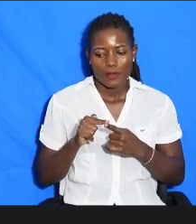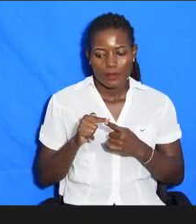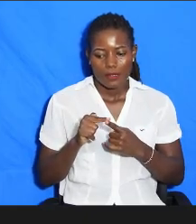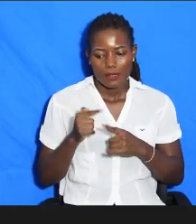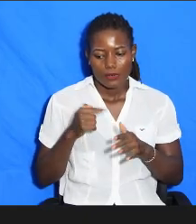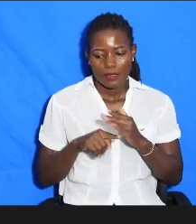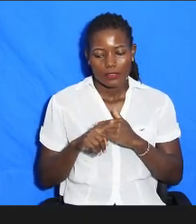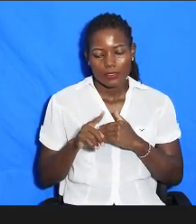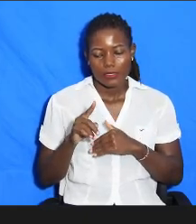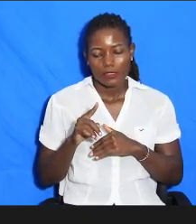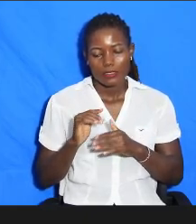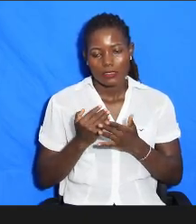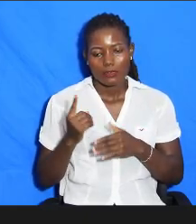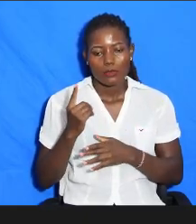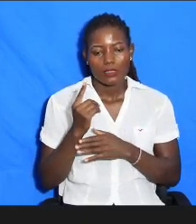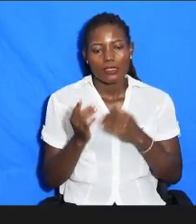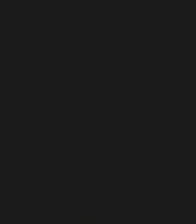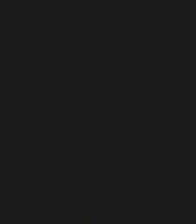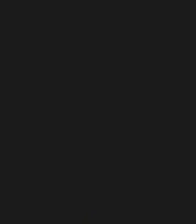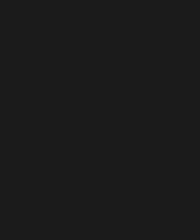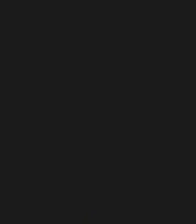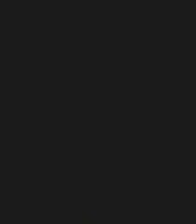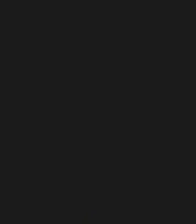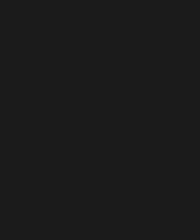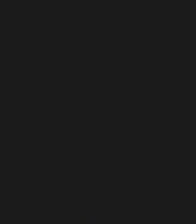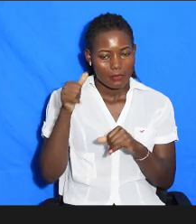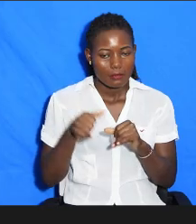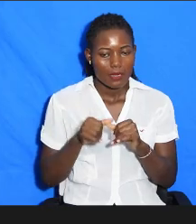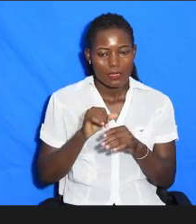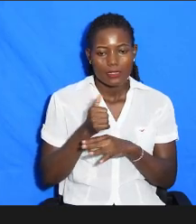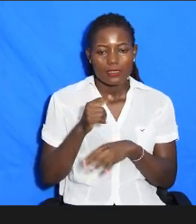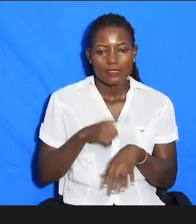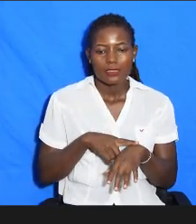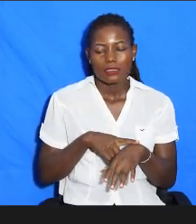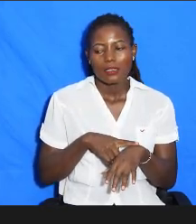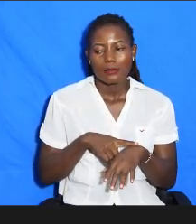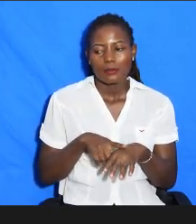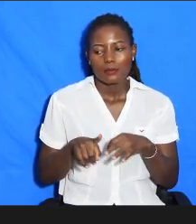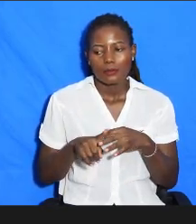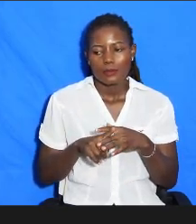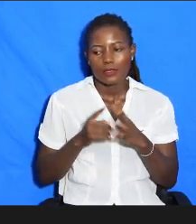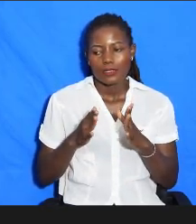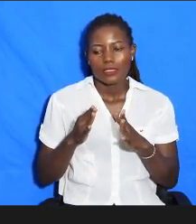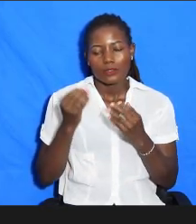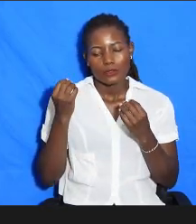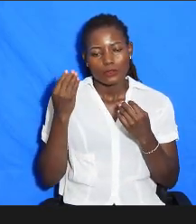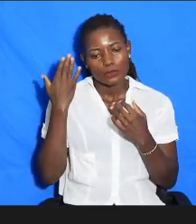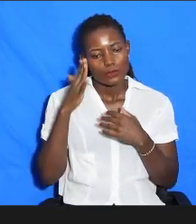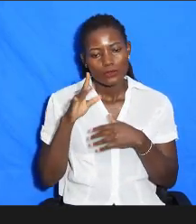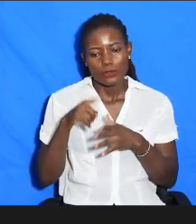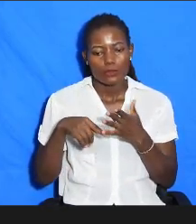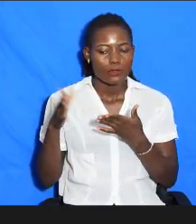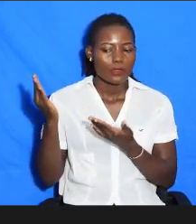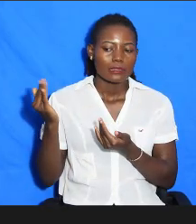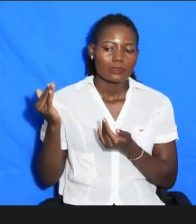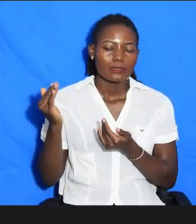into someone's hands, remember you're a lab rat. At any point, you're just a lab rat. You don't know what to expect. You don't know what's coming up.